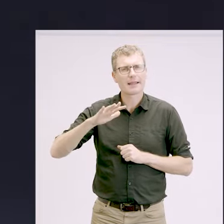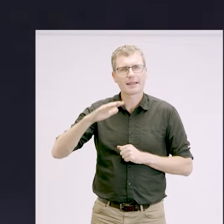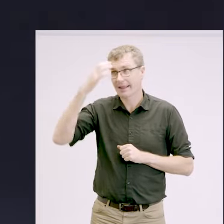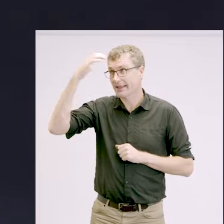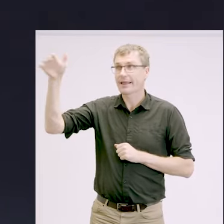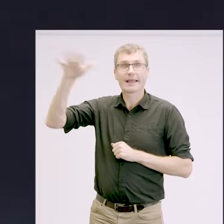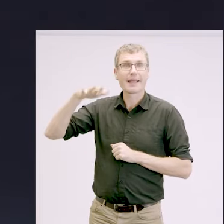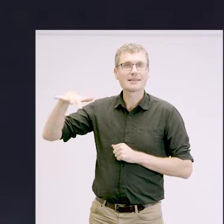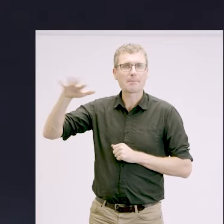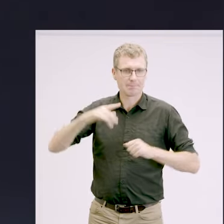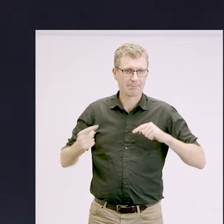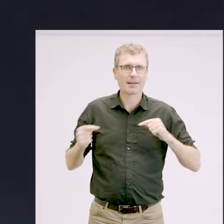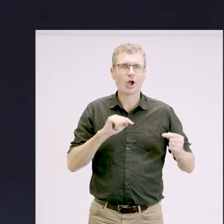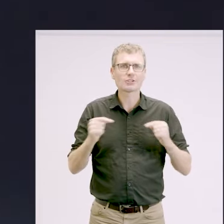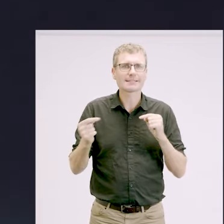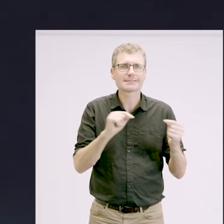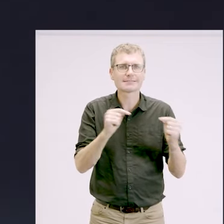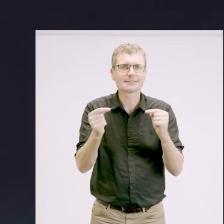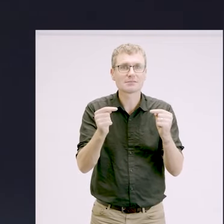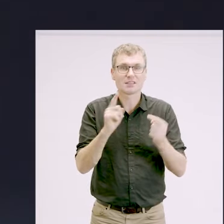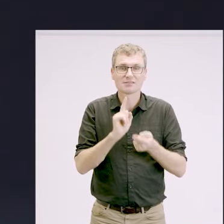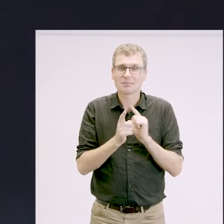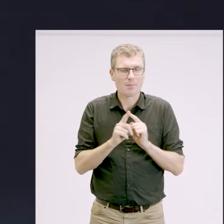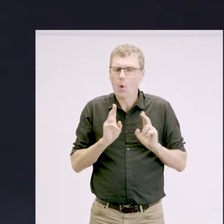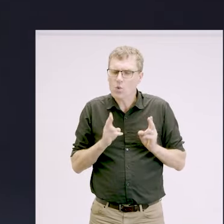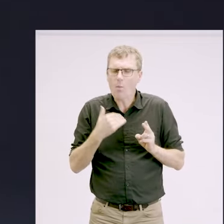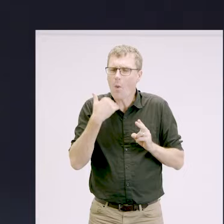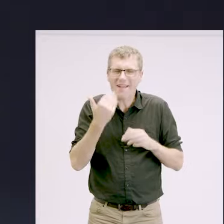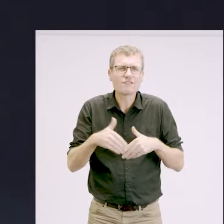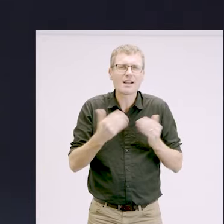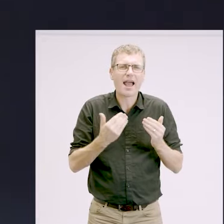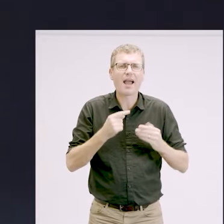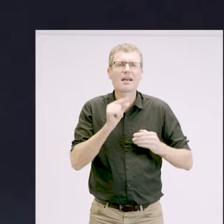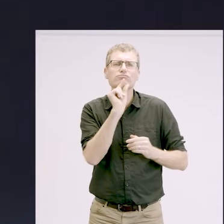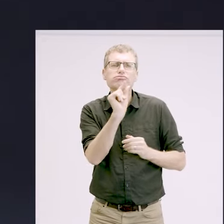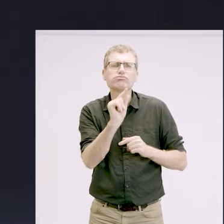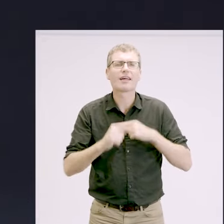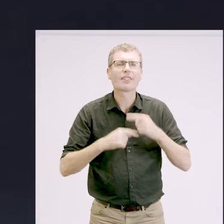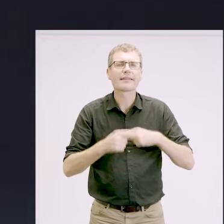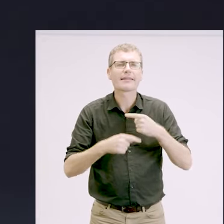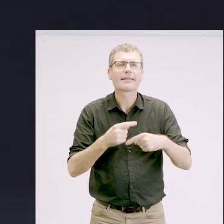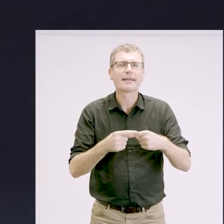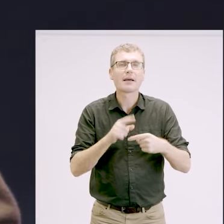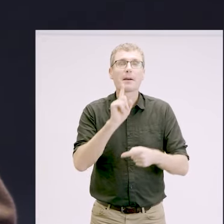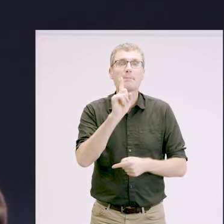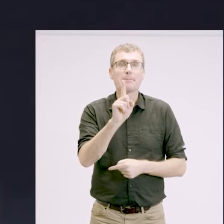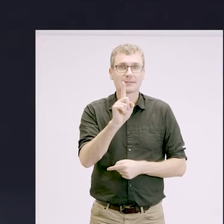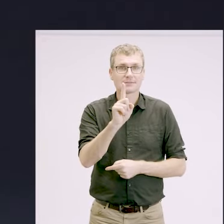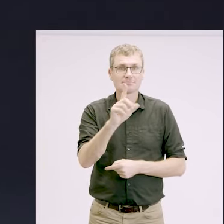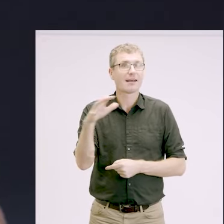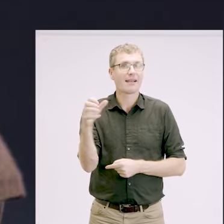may be ways in which the kingdom contest that you're living in feels very, very run of the mill. But the question